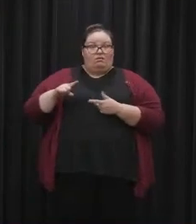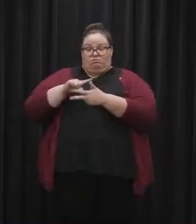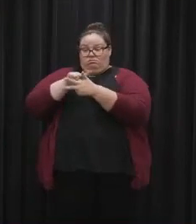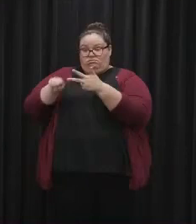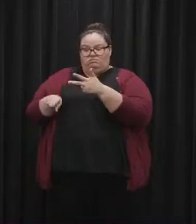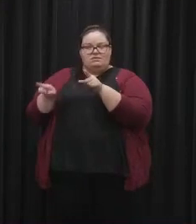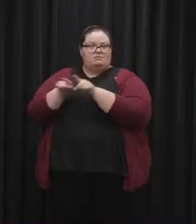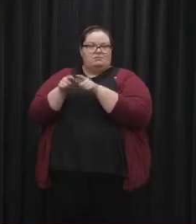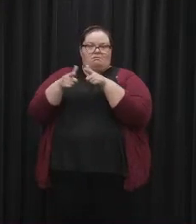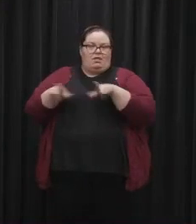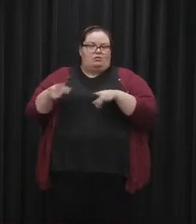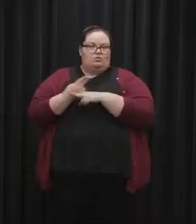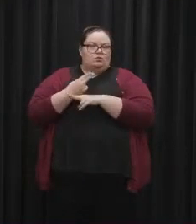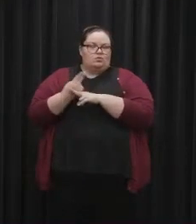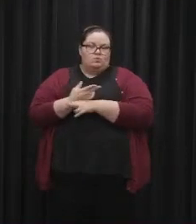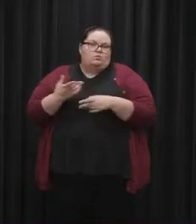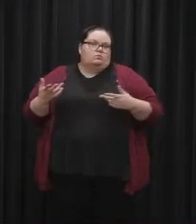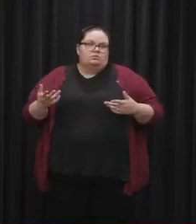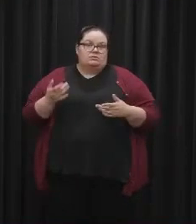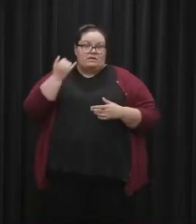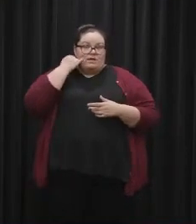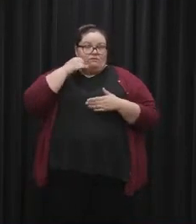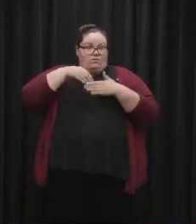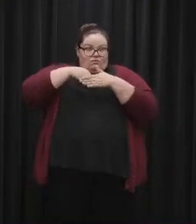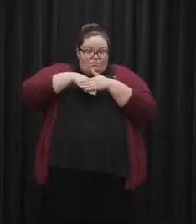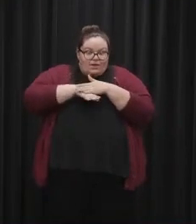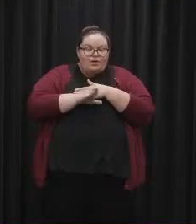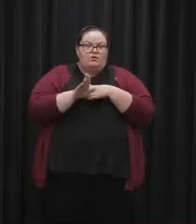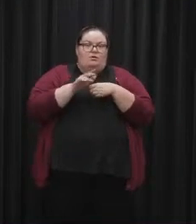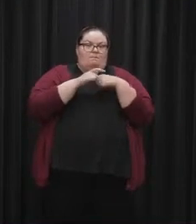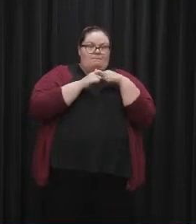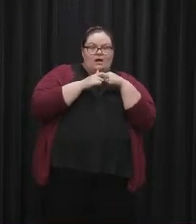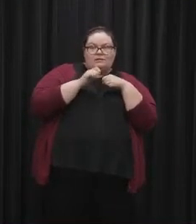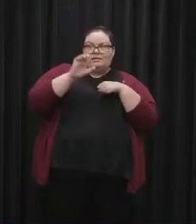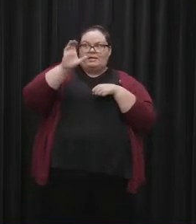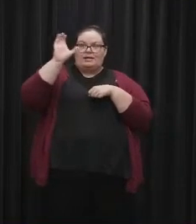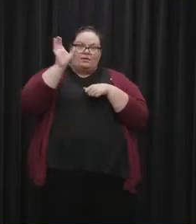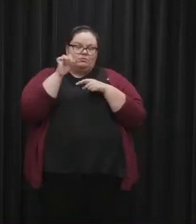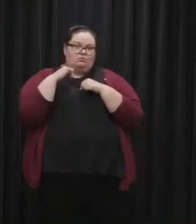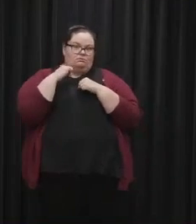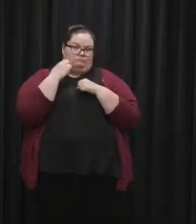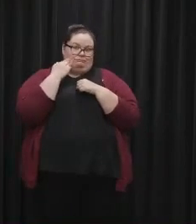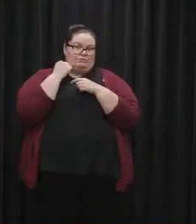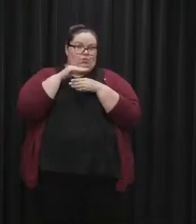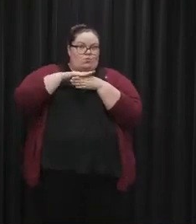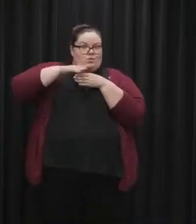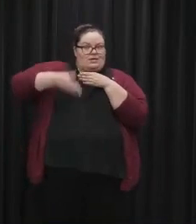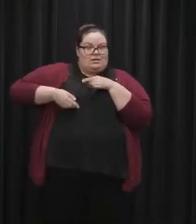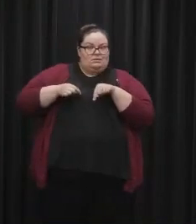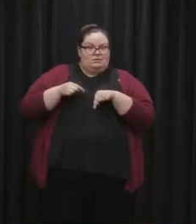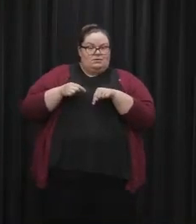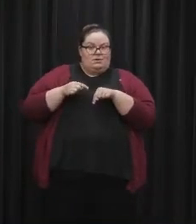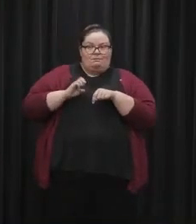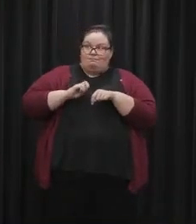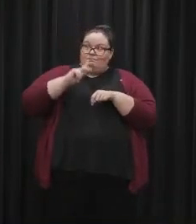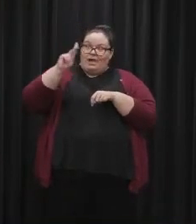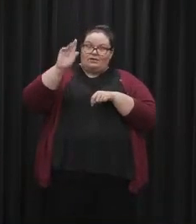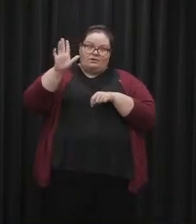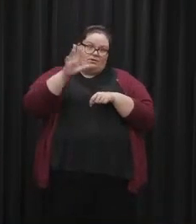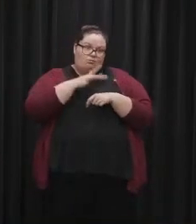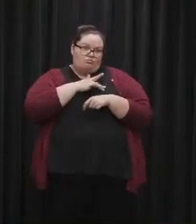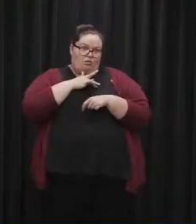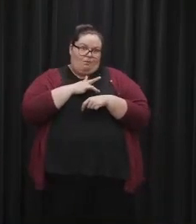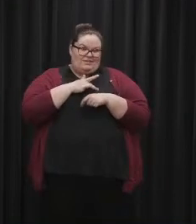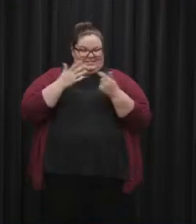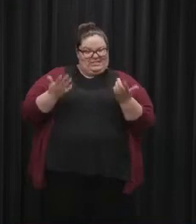used the same language that we have around anybody who's traveled to Zone 1 or Zone 5 over the holiday weekend. When they return to their respective areas, whether